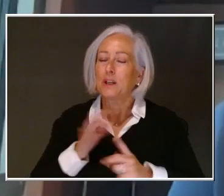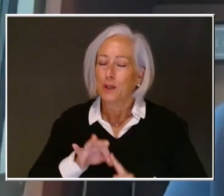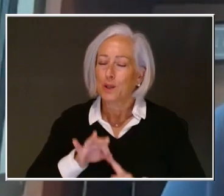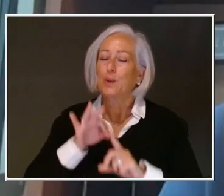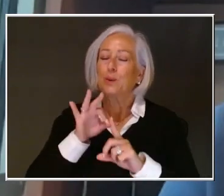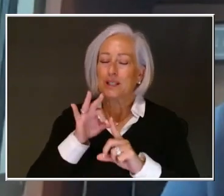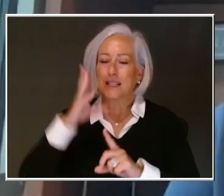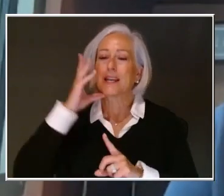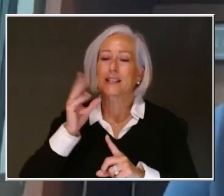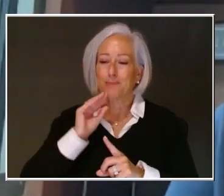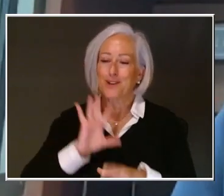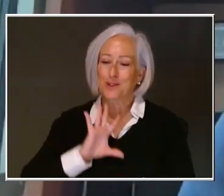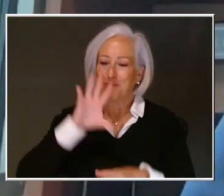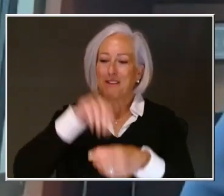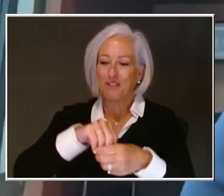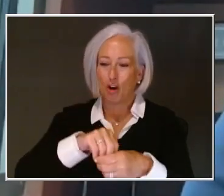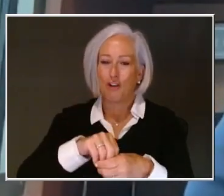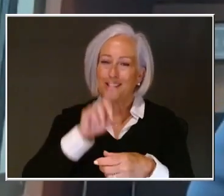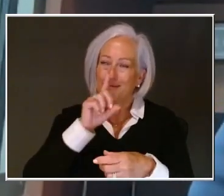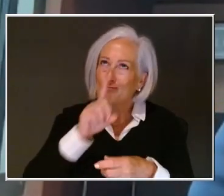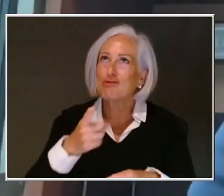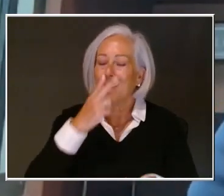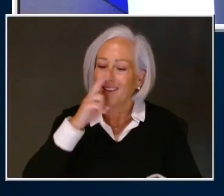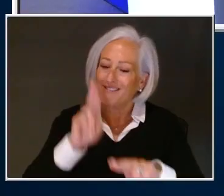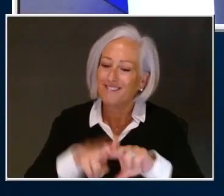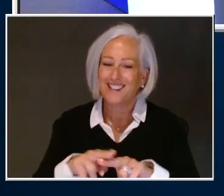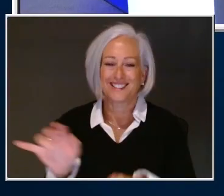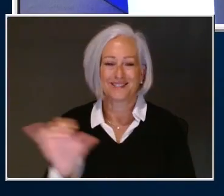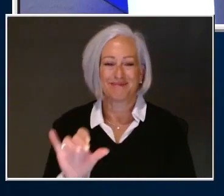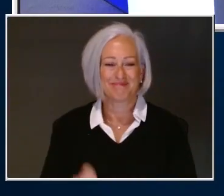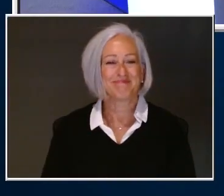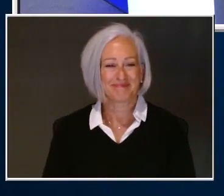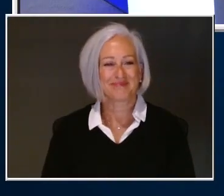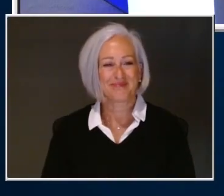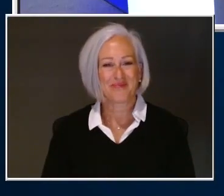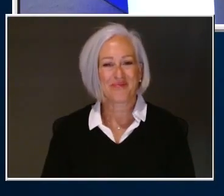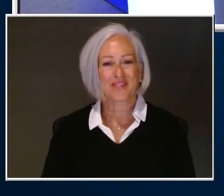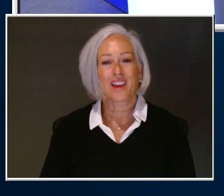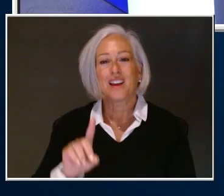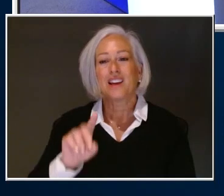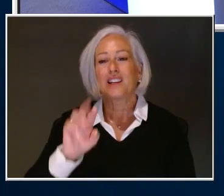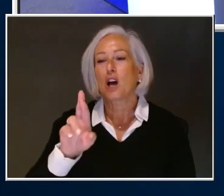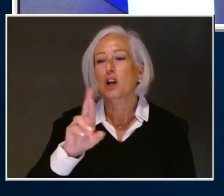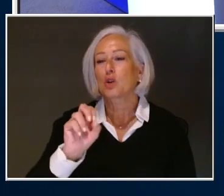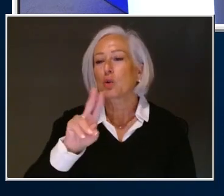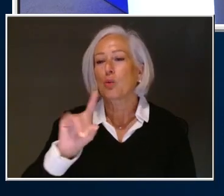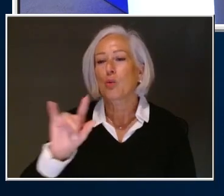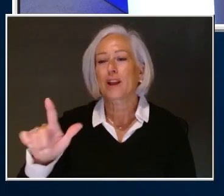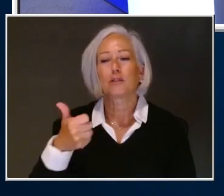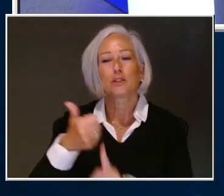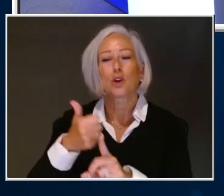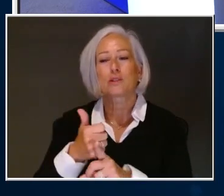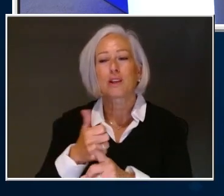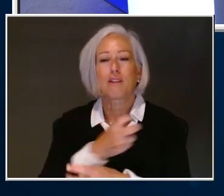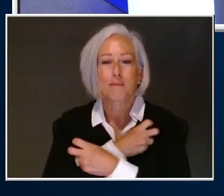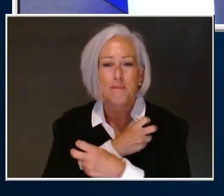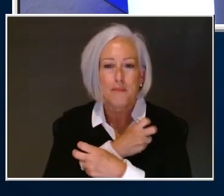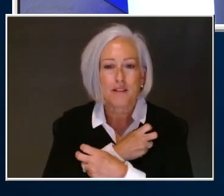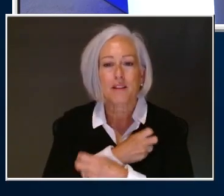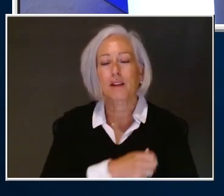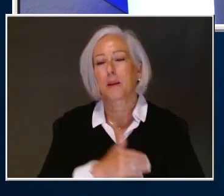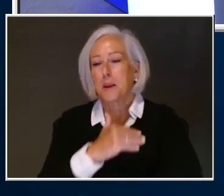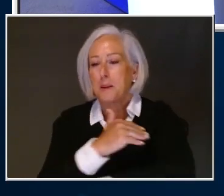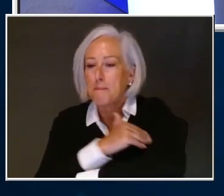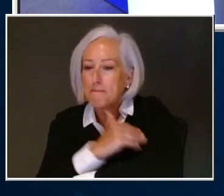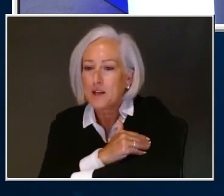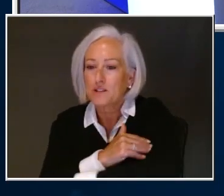participate, but it really is a lot of fun too. And Dr. Randall, you're the ortho expert, all things muscles and ligaments. What are some of the common basketball